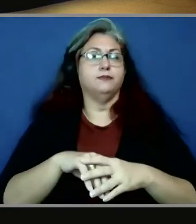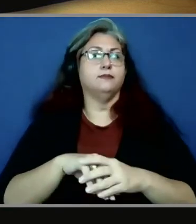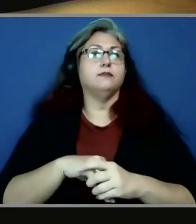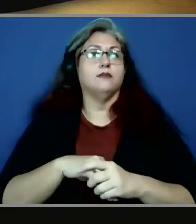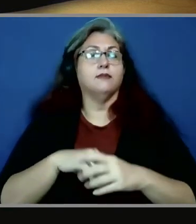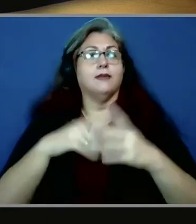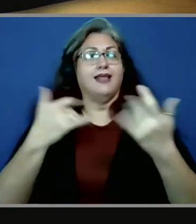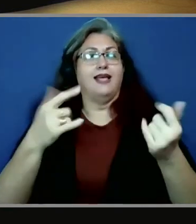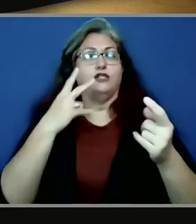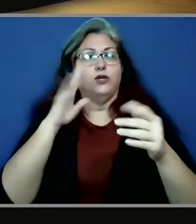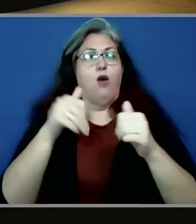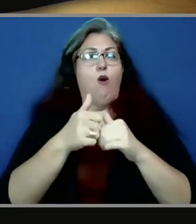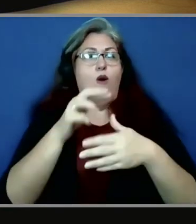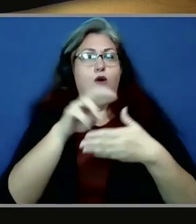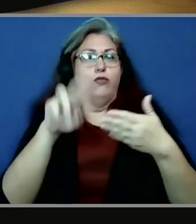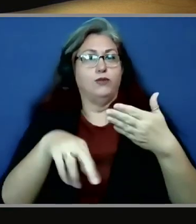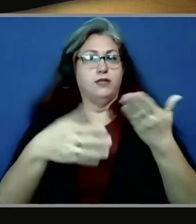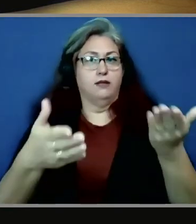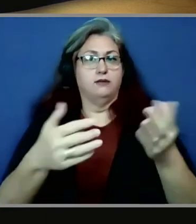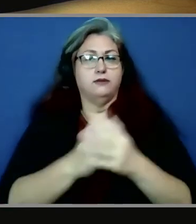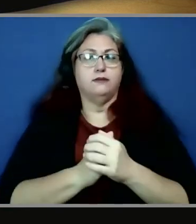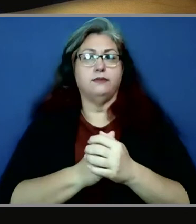And here are the results.